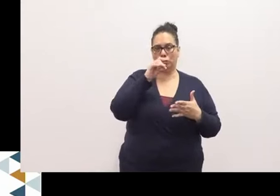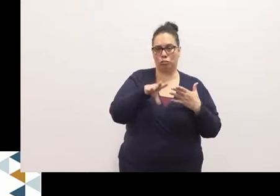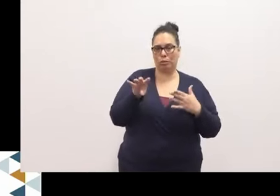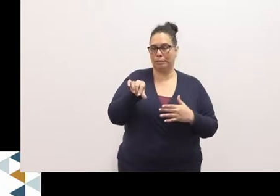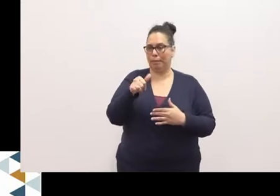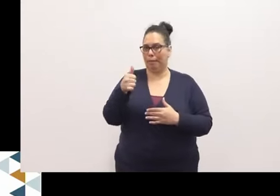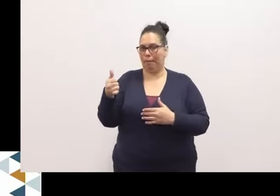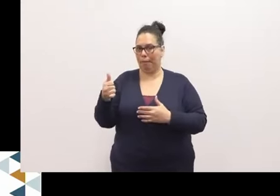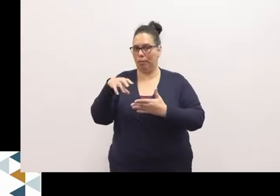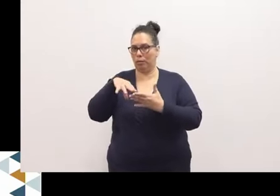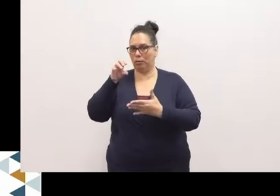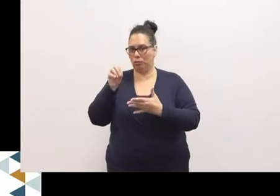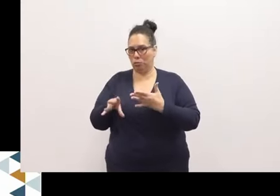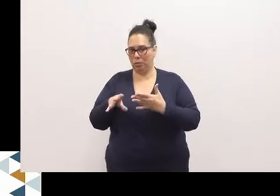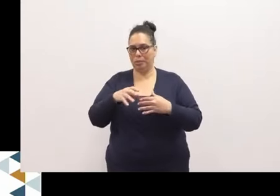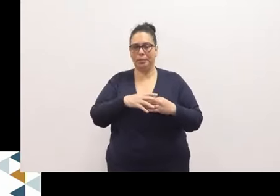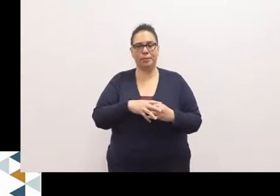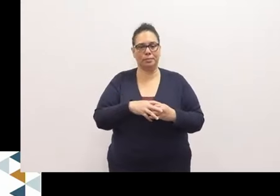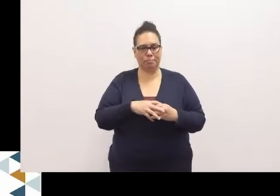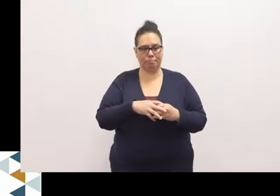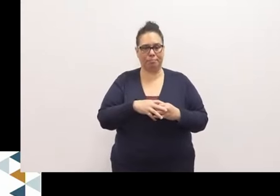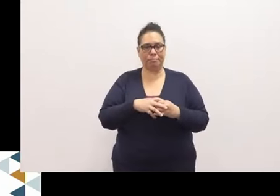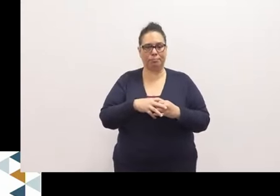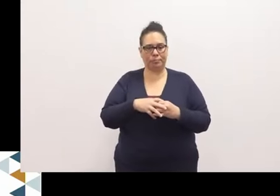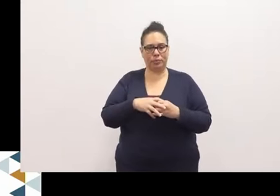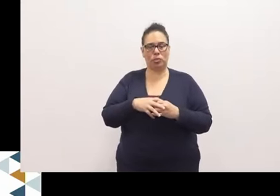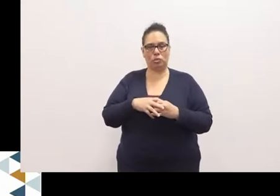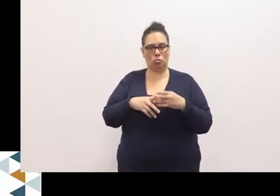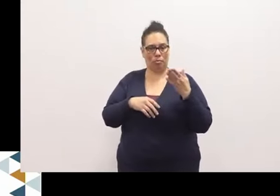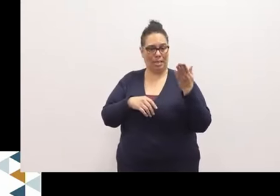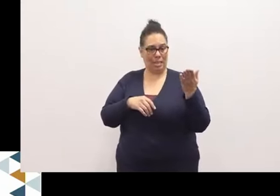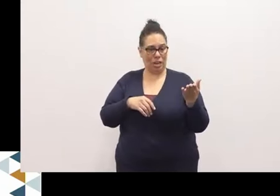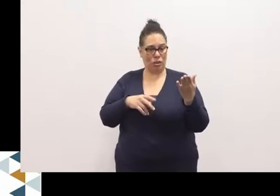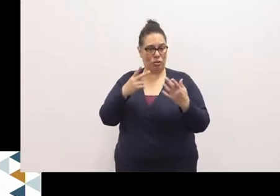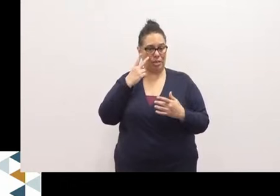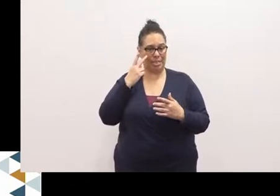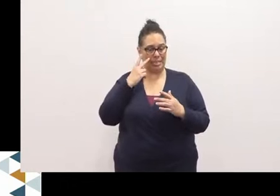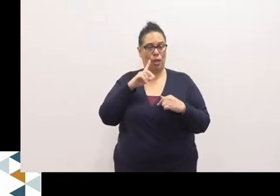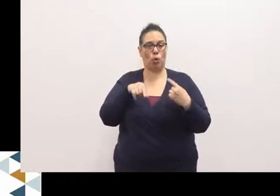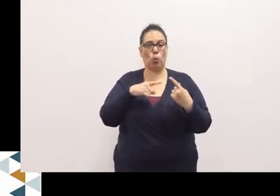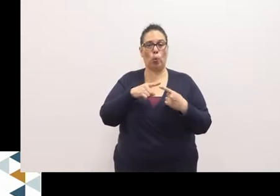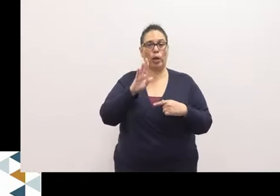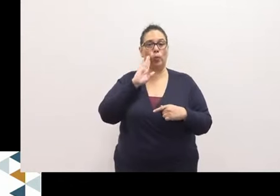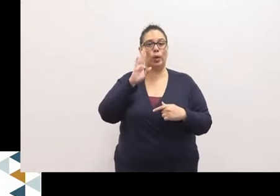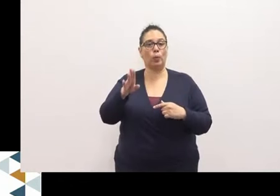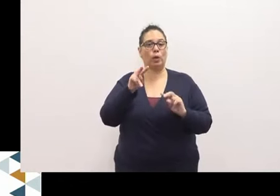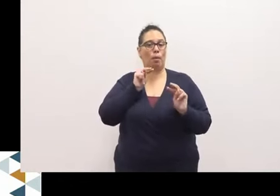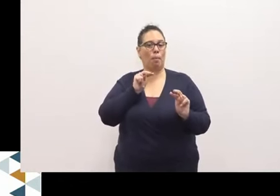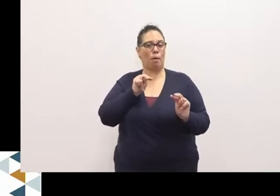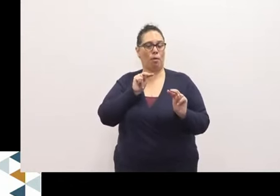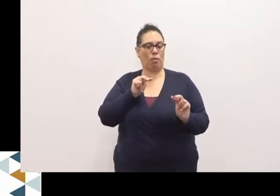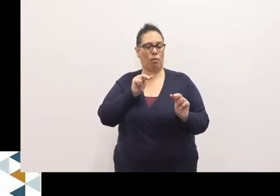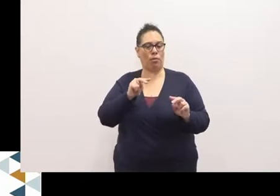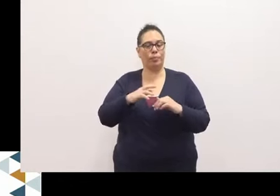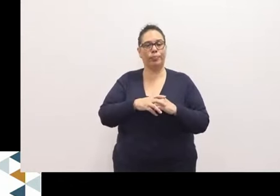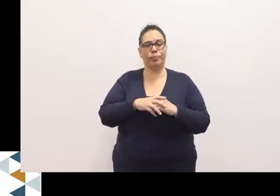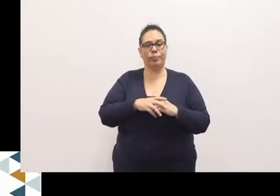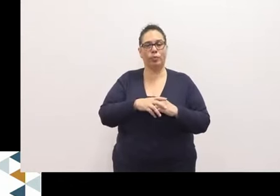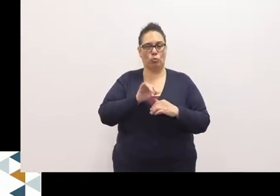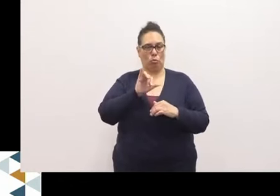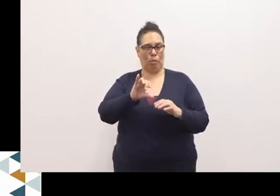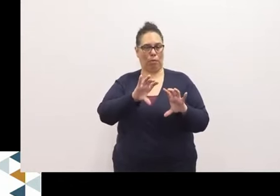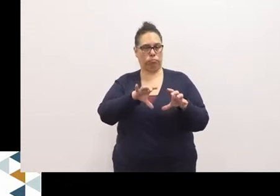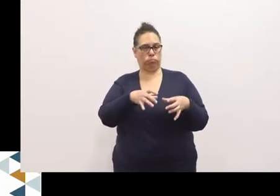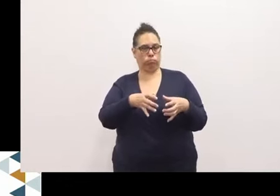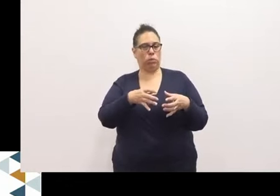you that visual of when we're going to be monitoring. And the cohort, as I mentioned, is currently in eighth grade. So we